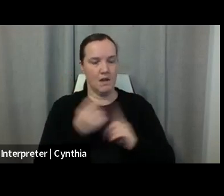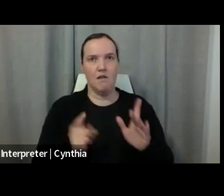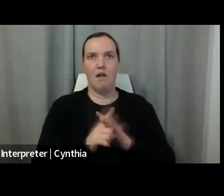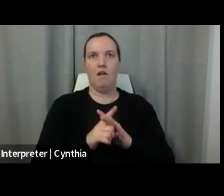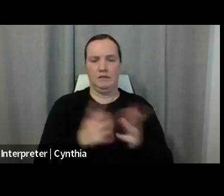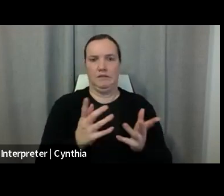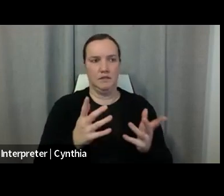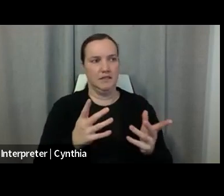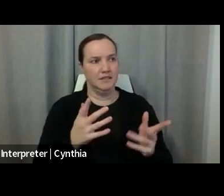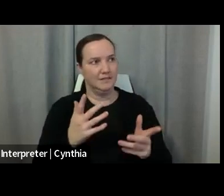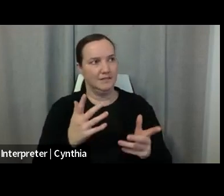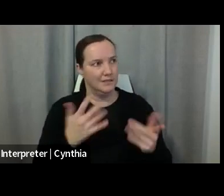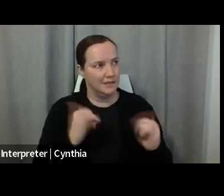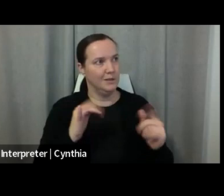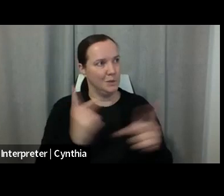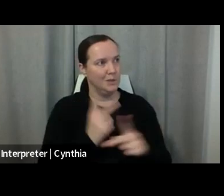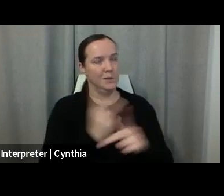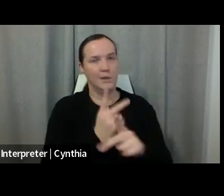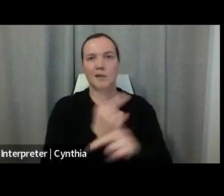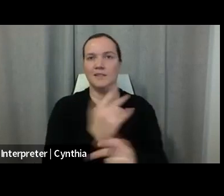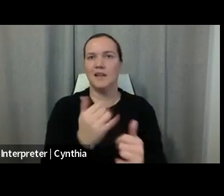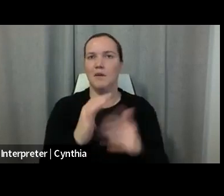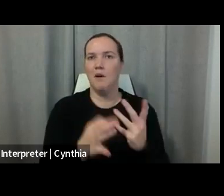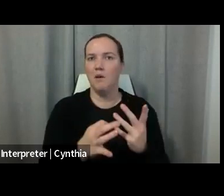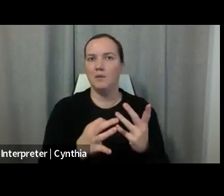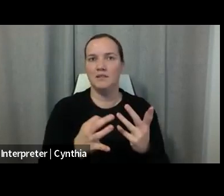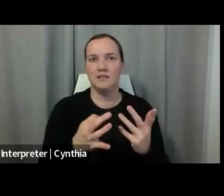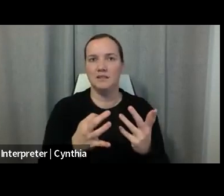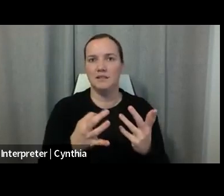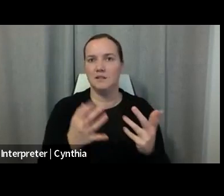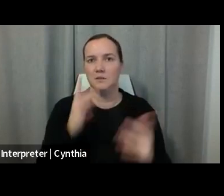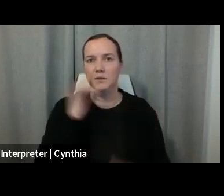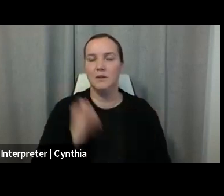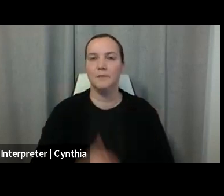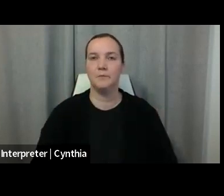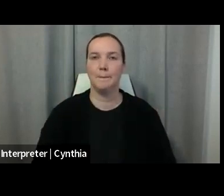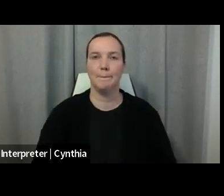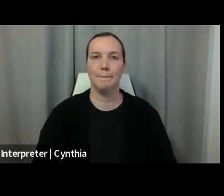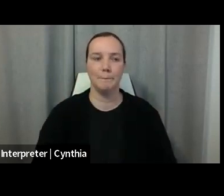getting better. What are some options that we have for pursuing and moving through?